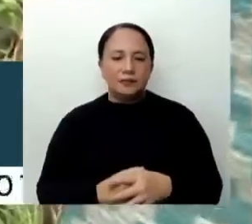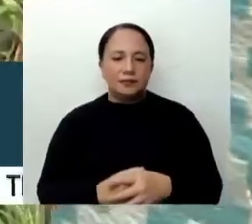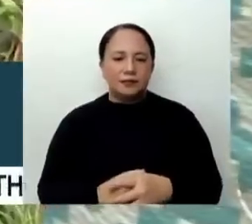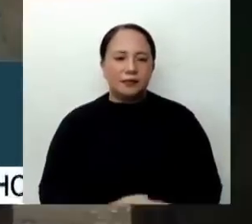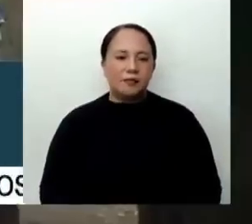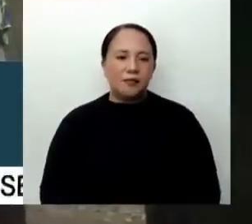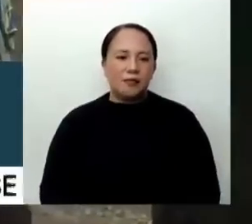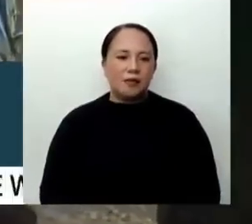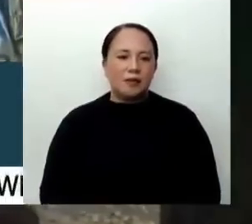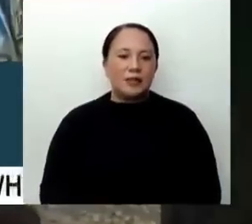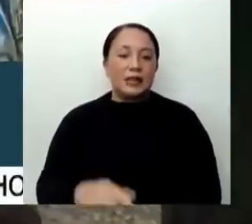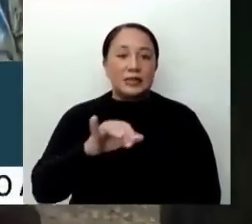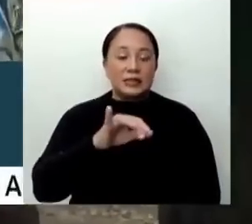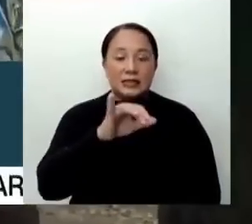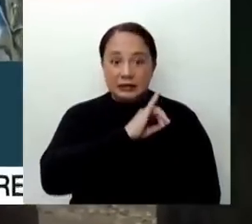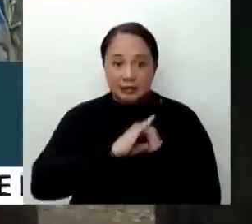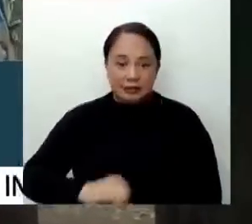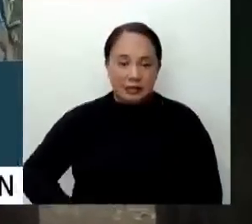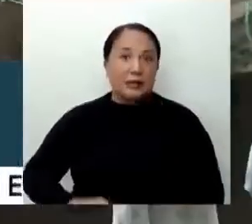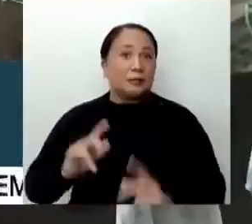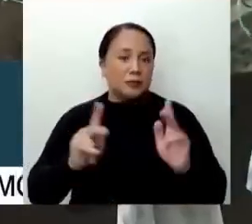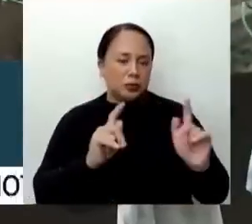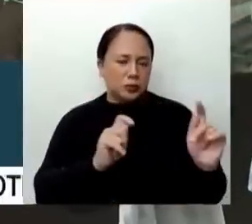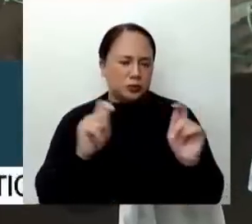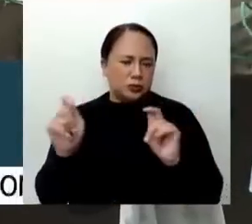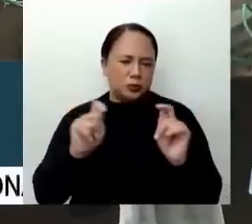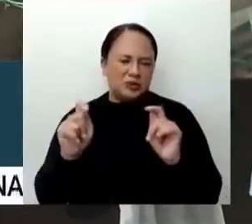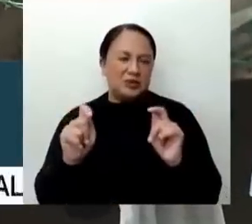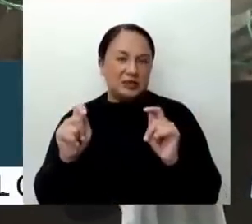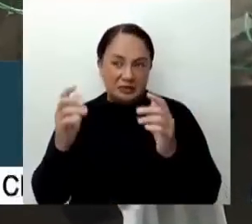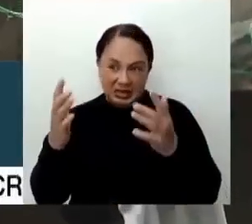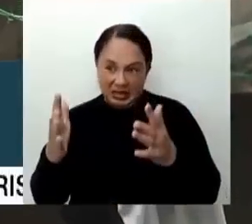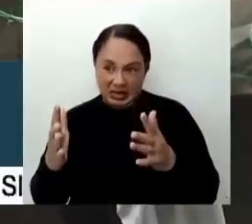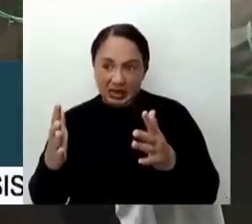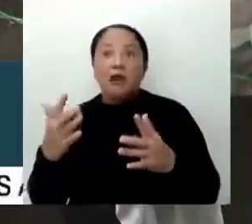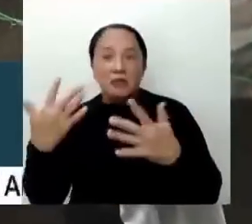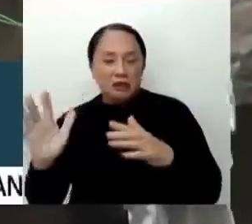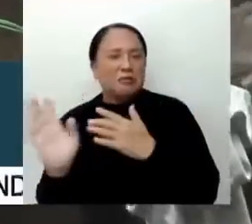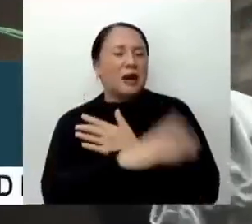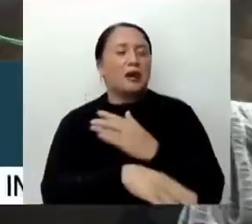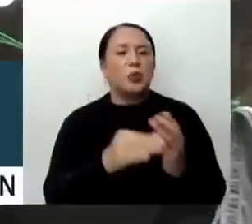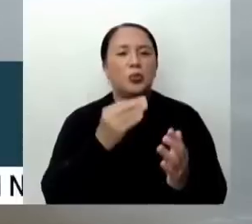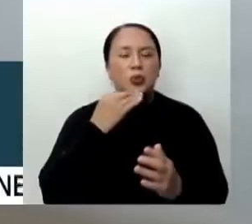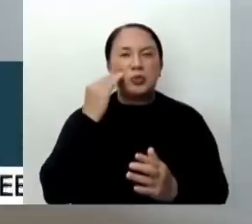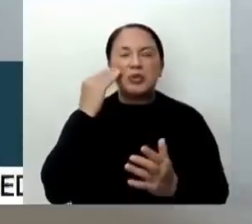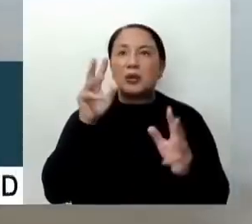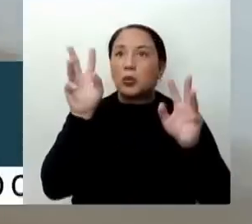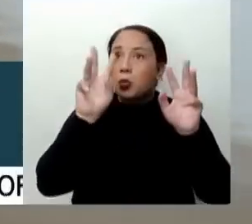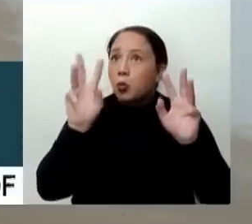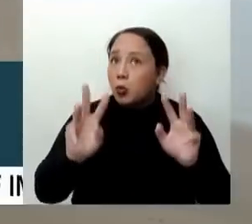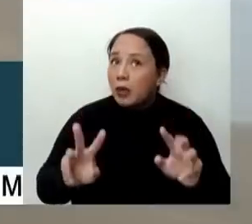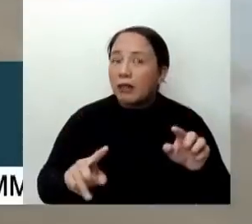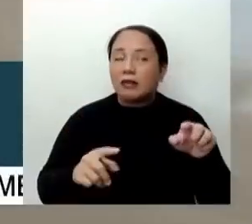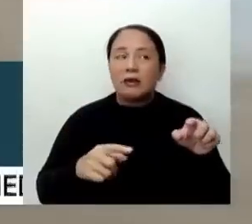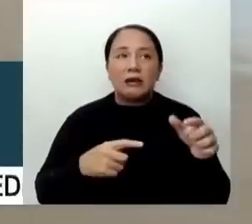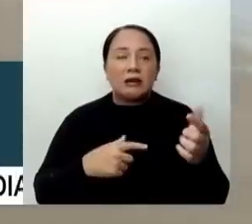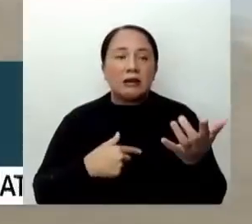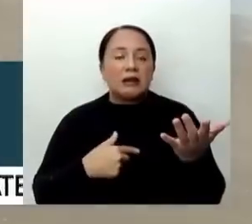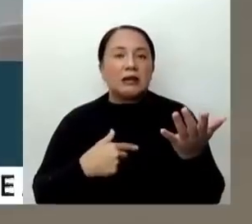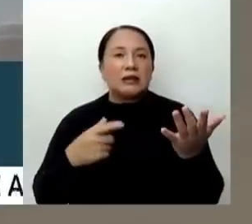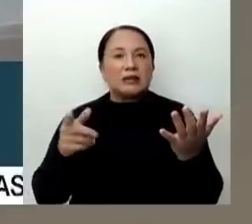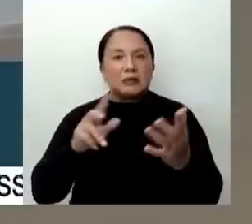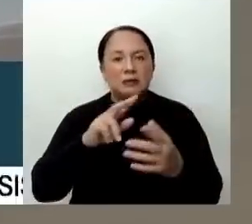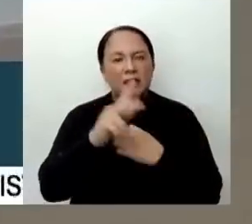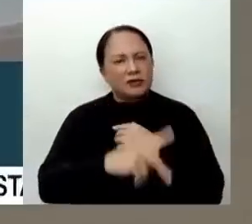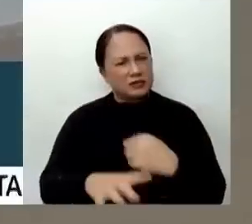Over in Isabela, some evacuees have opted to return to their homes as the weather in the province remains generally fine.